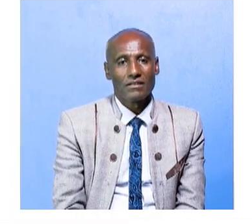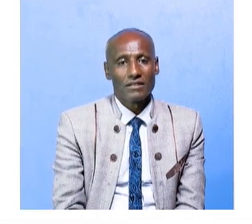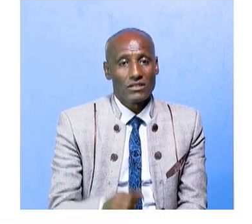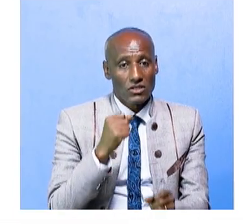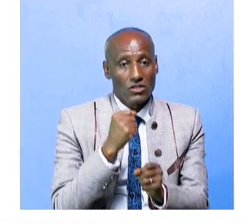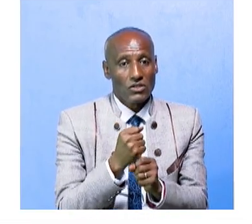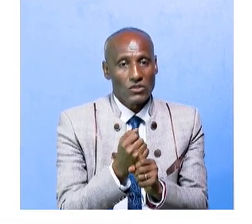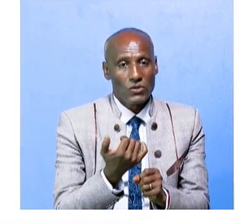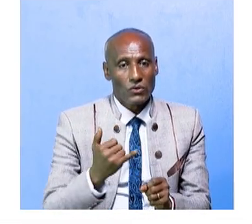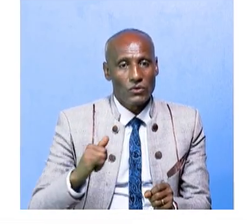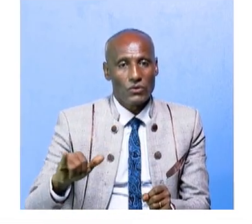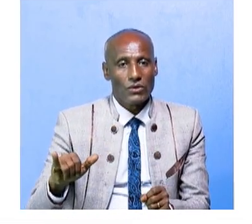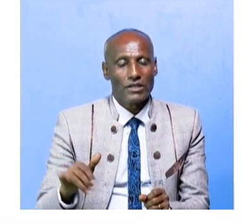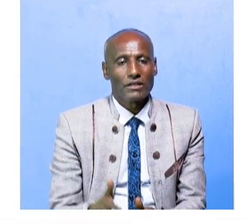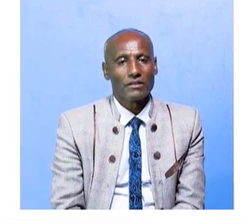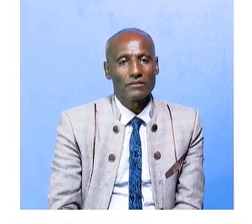doing